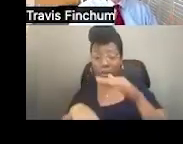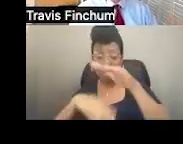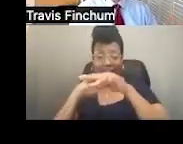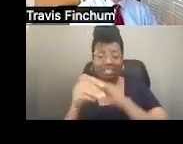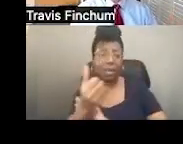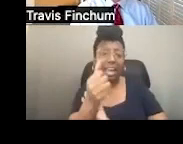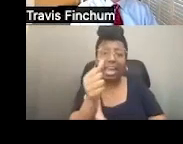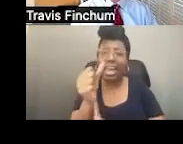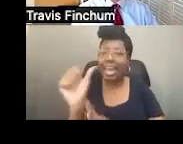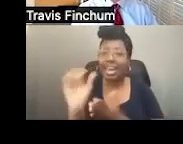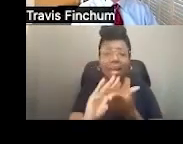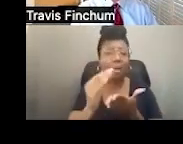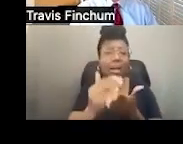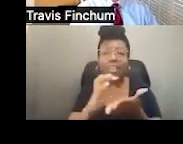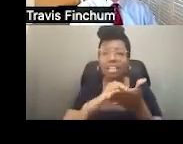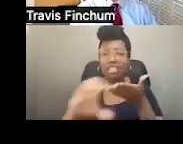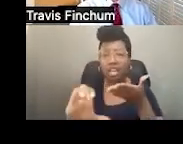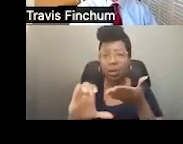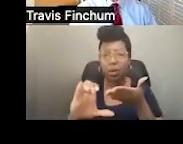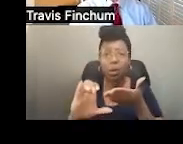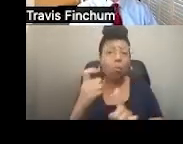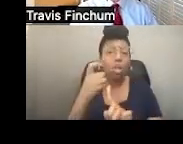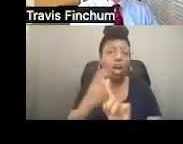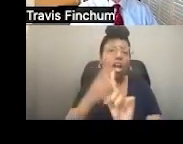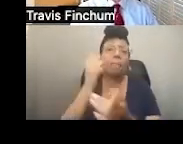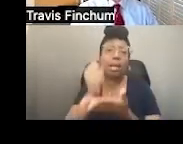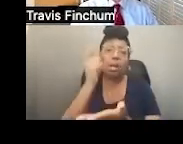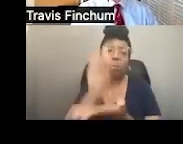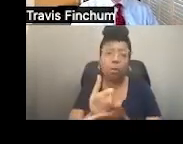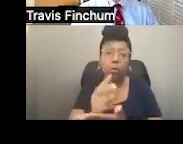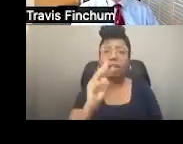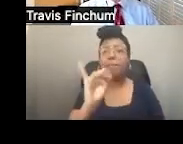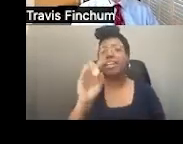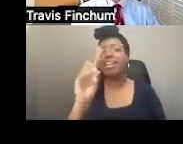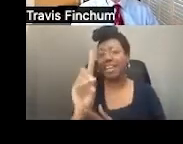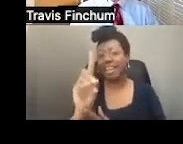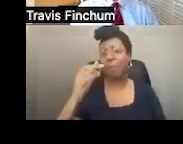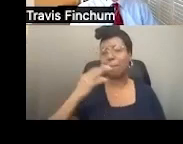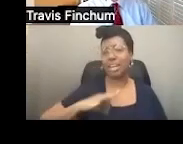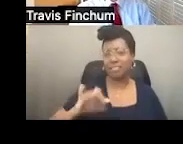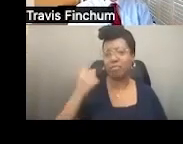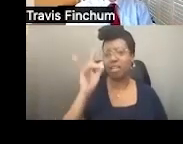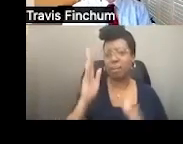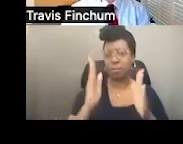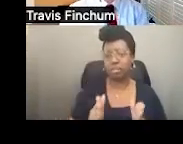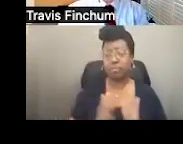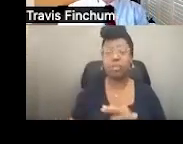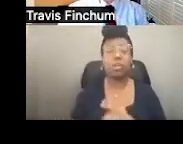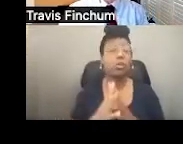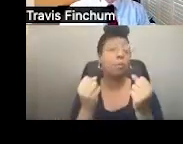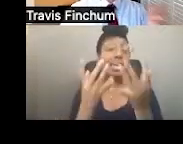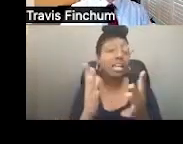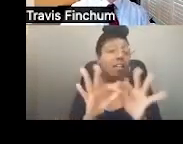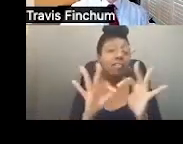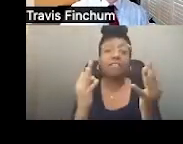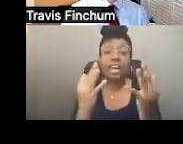check will automatically trigger Medicaid medical benefits for the individual. So for many of our